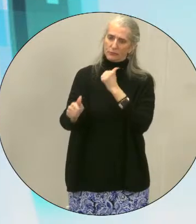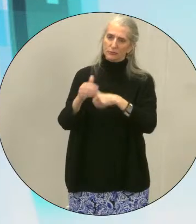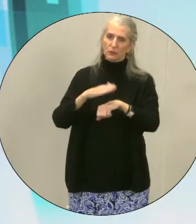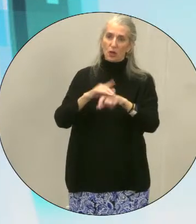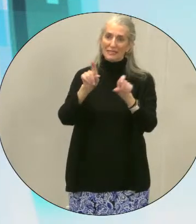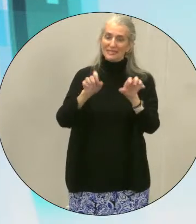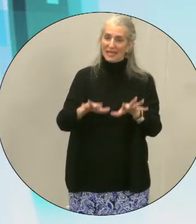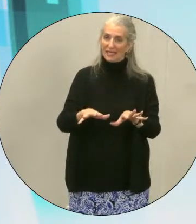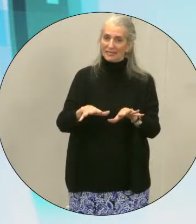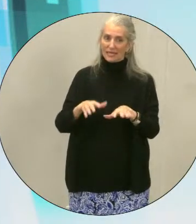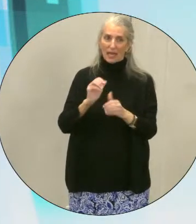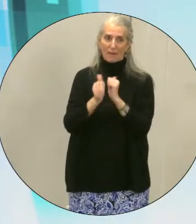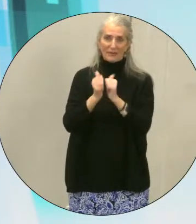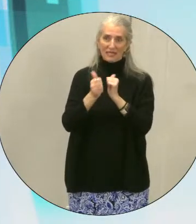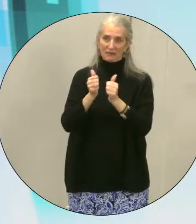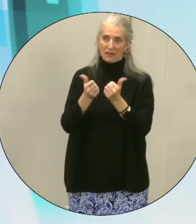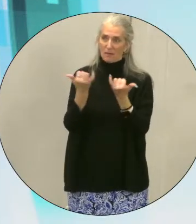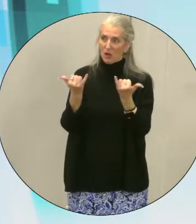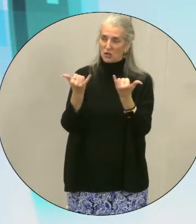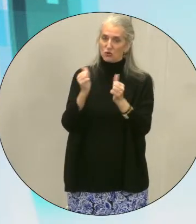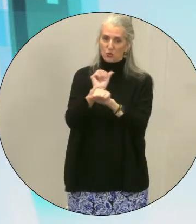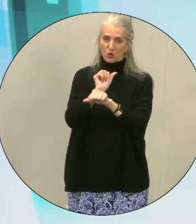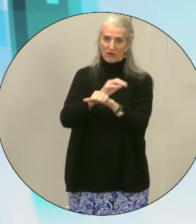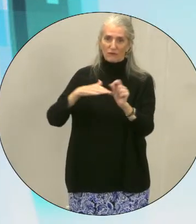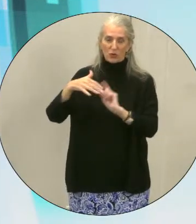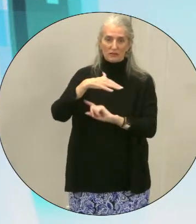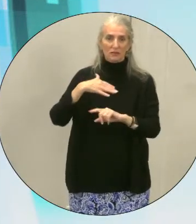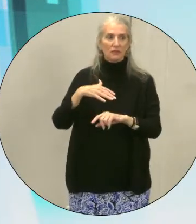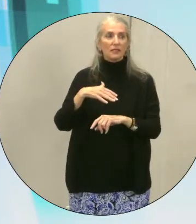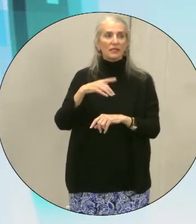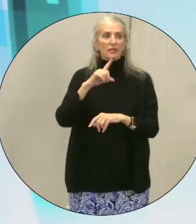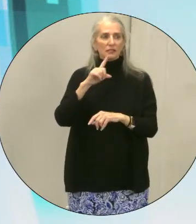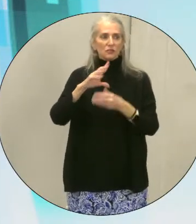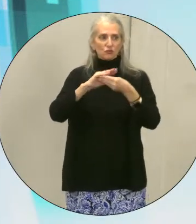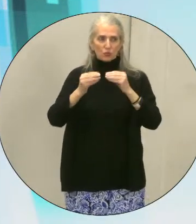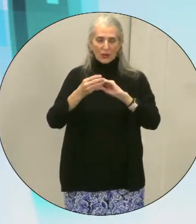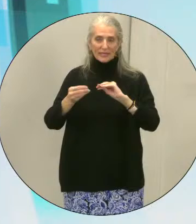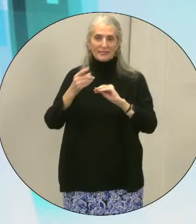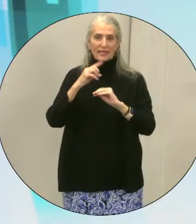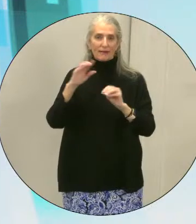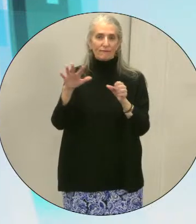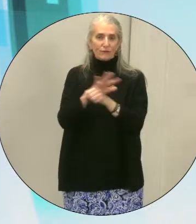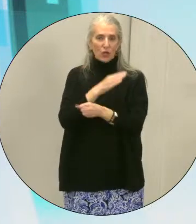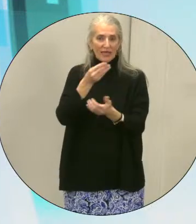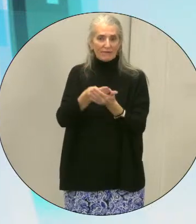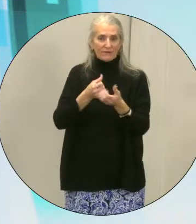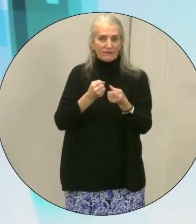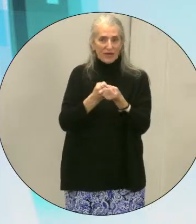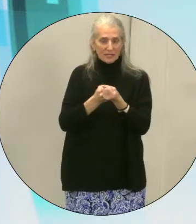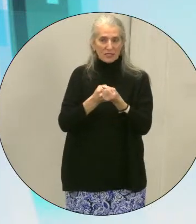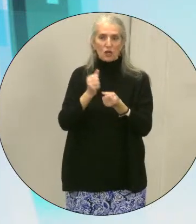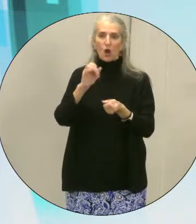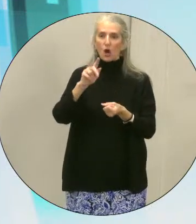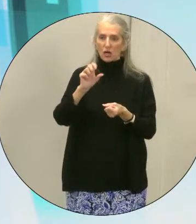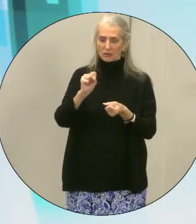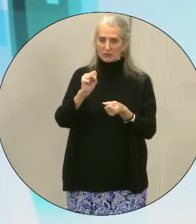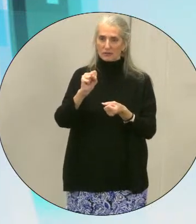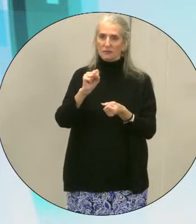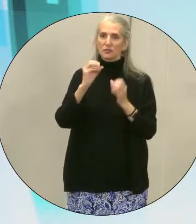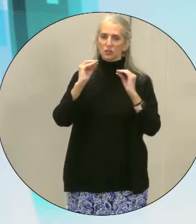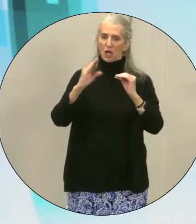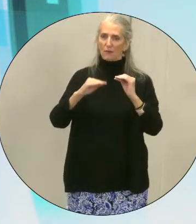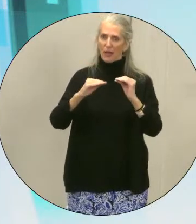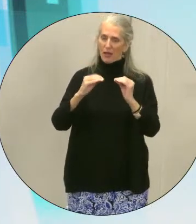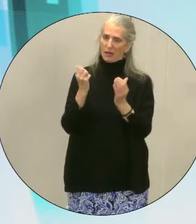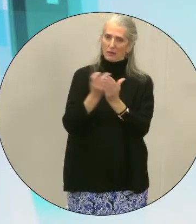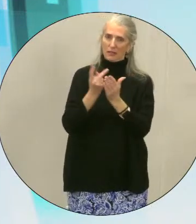workforce. Countless studies have proven time and again that a fully funded arts education taught by competent, credentialed educators is a